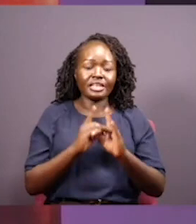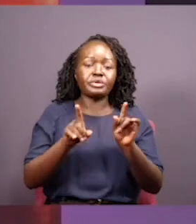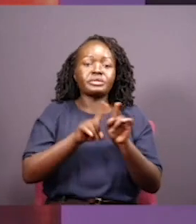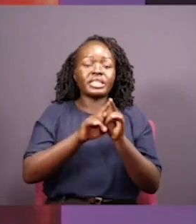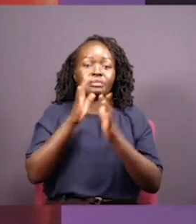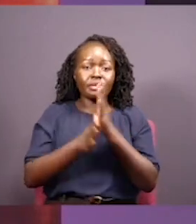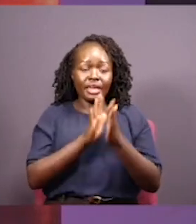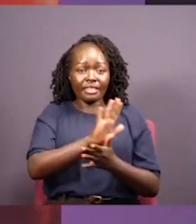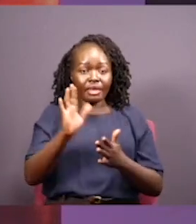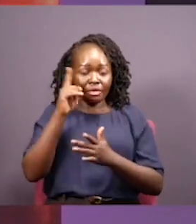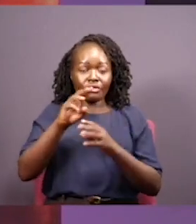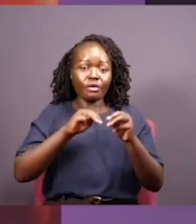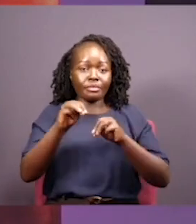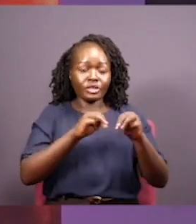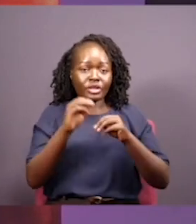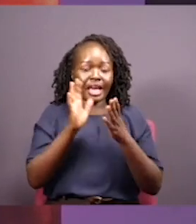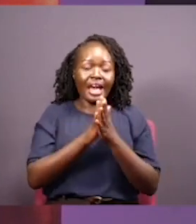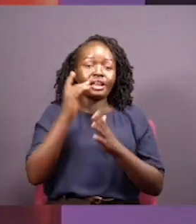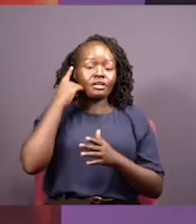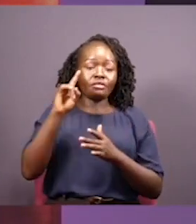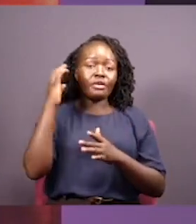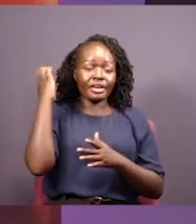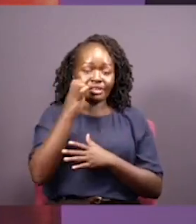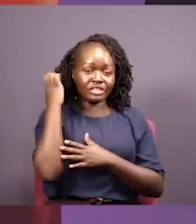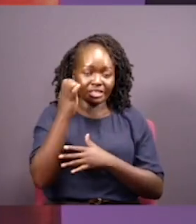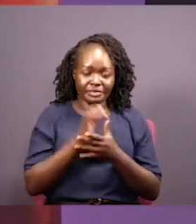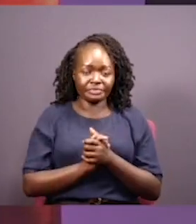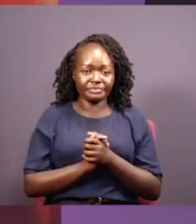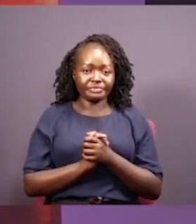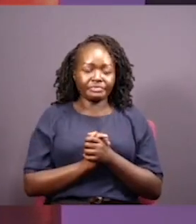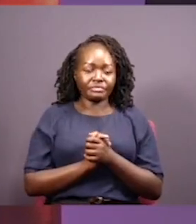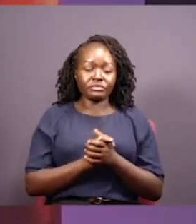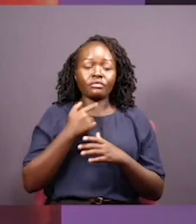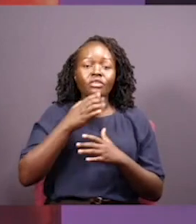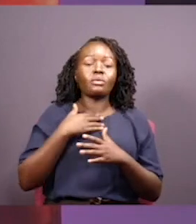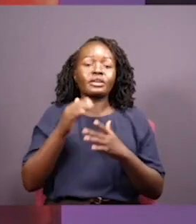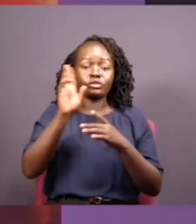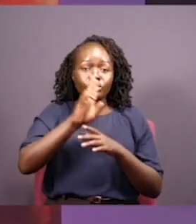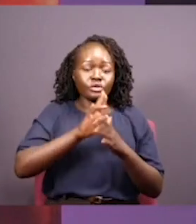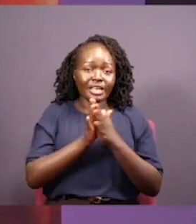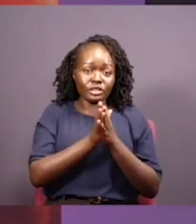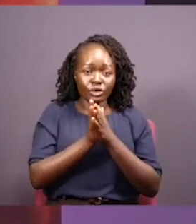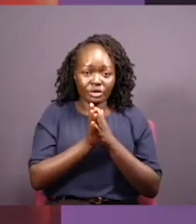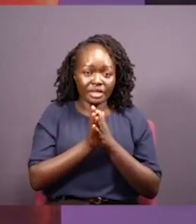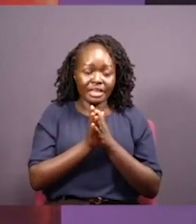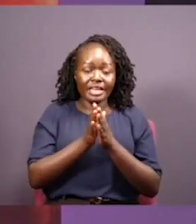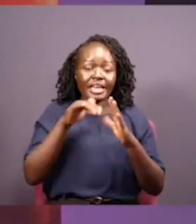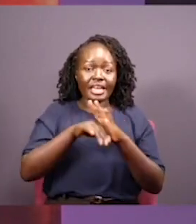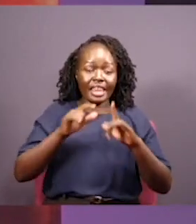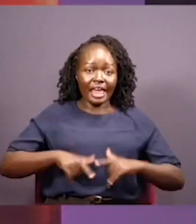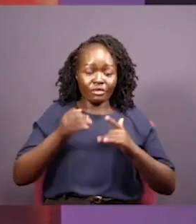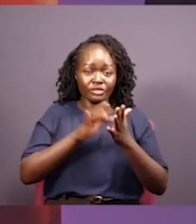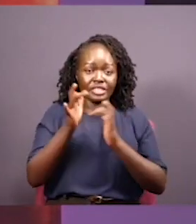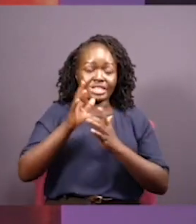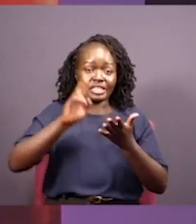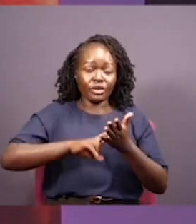for mission and for evangelism. I want to use a narrative in the life of Jesus that's recorded in the book